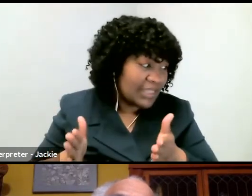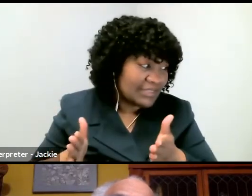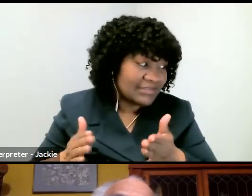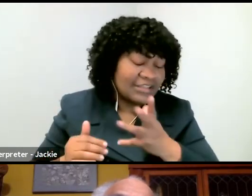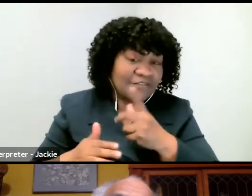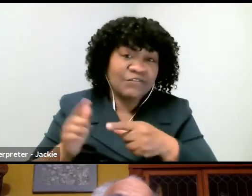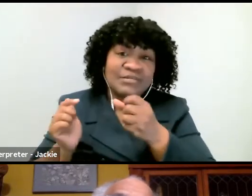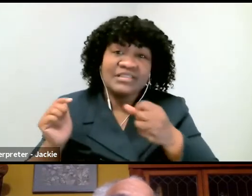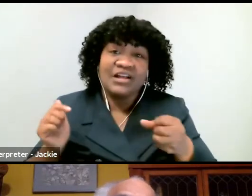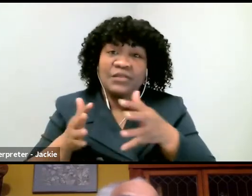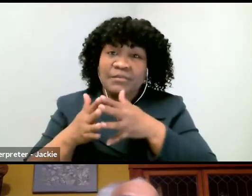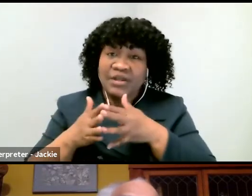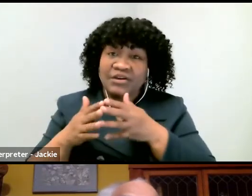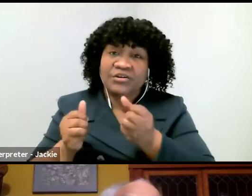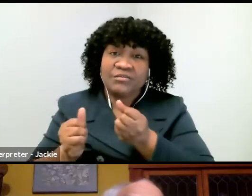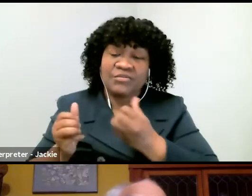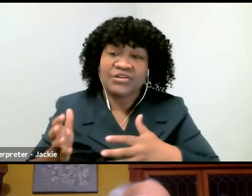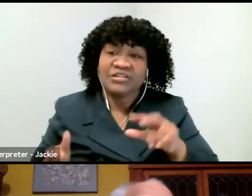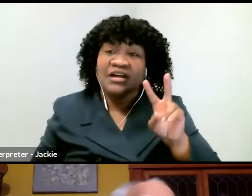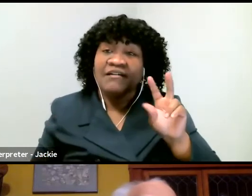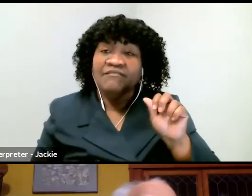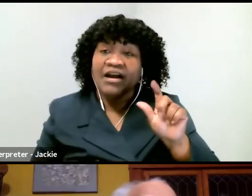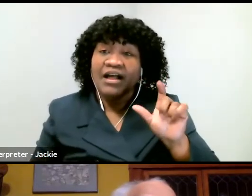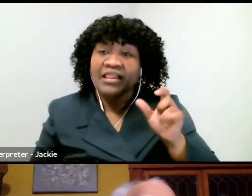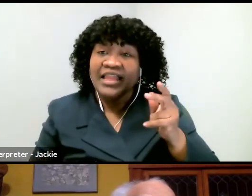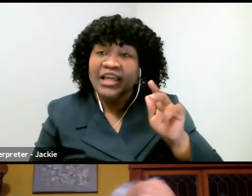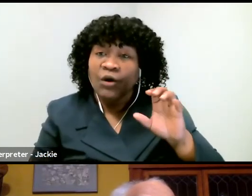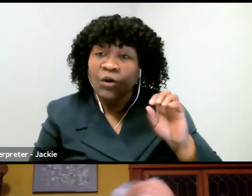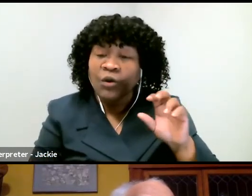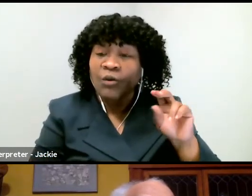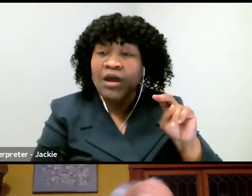South American poets such as Vallejo and Neruda.